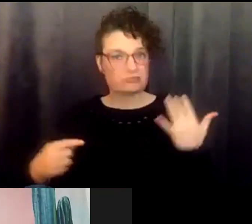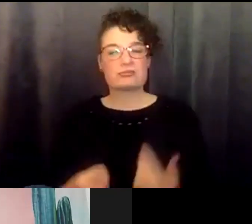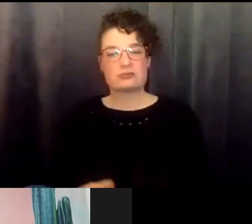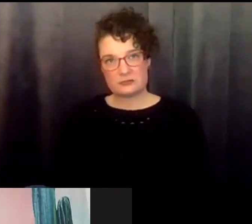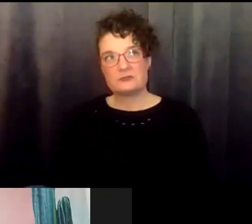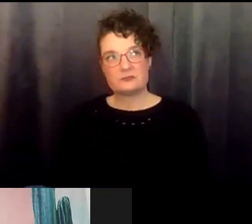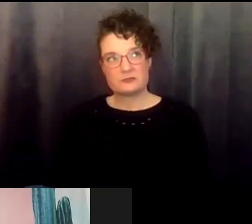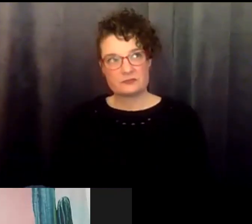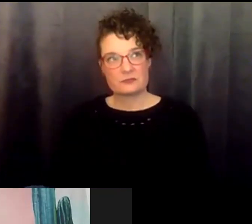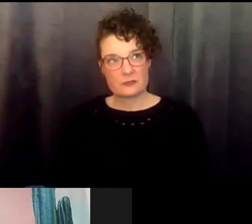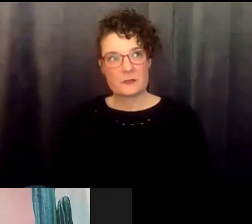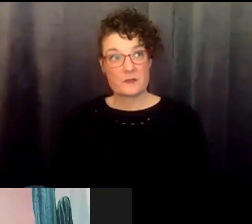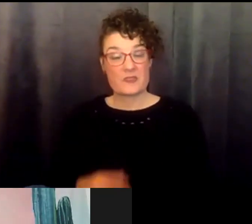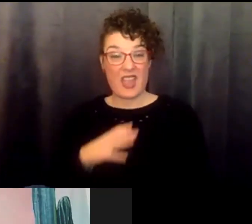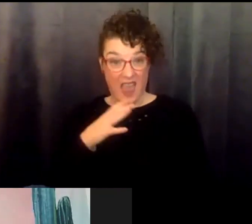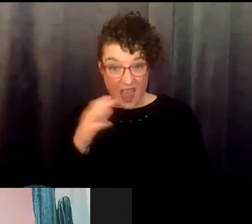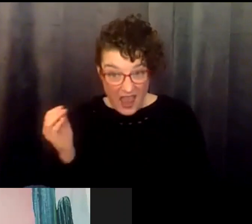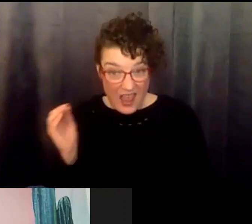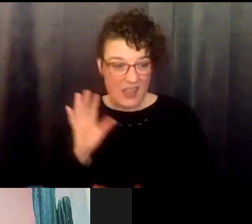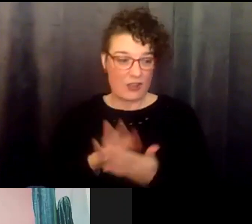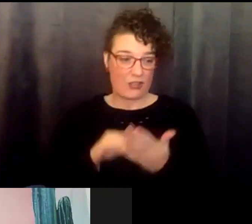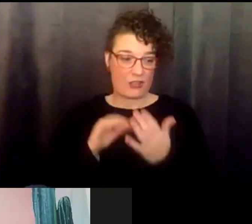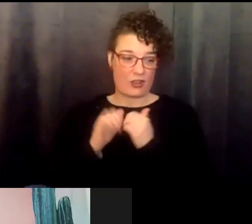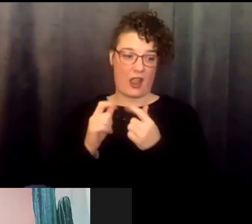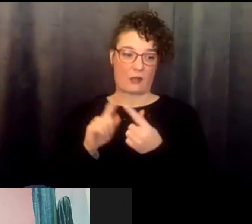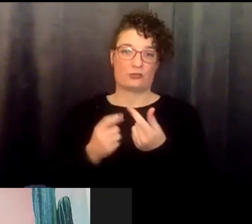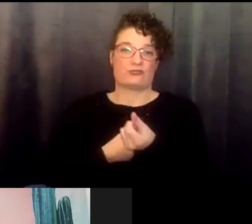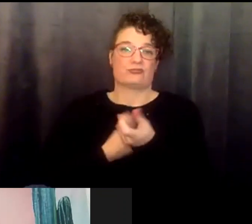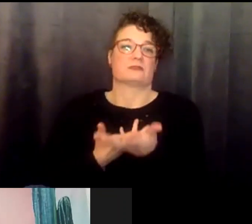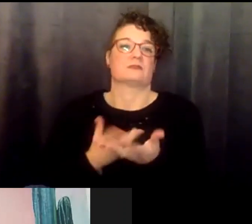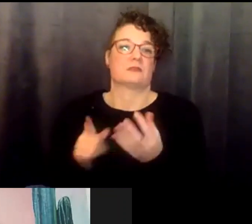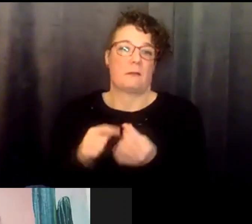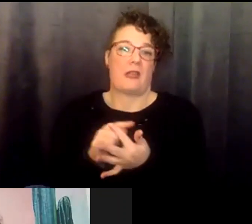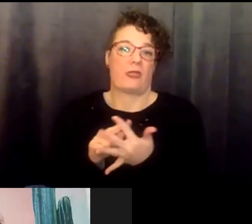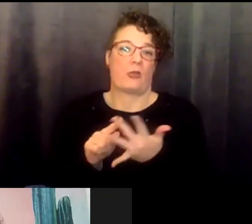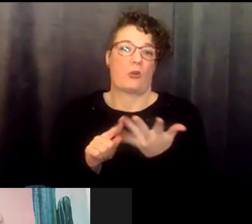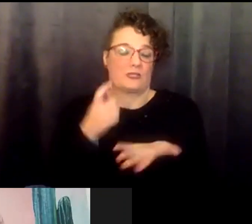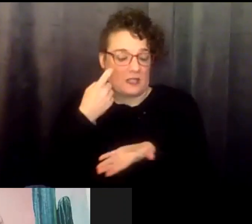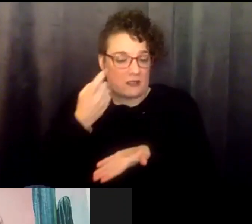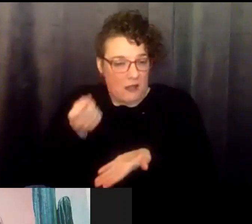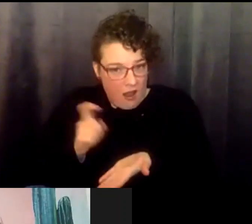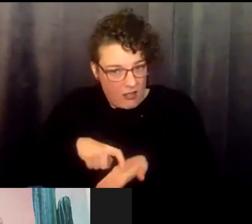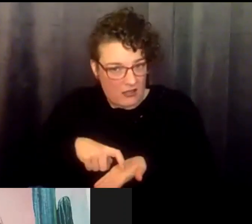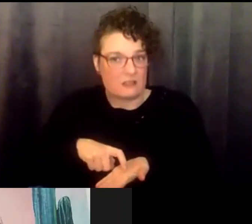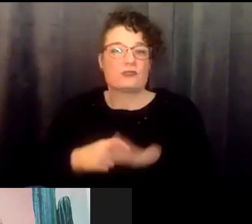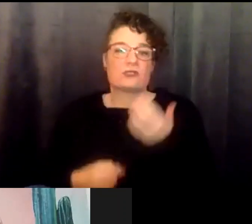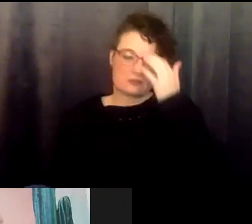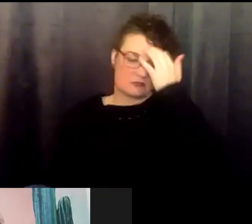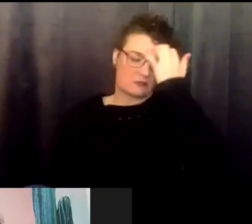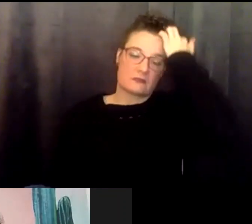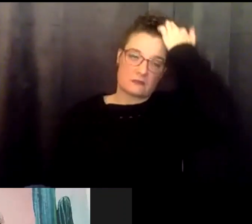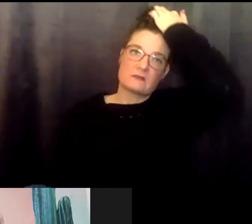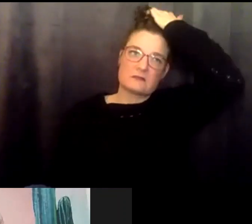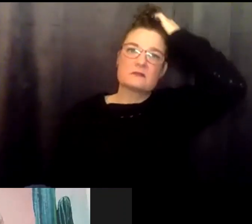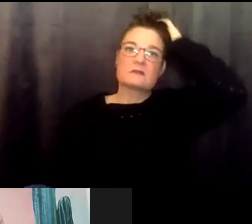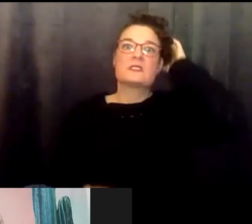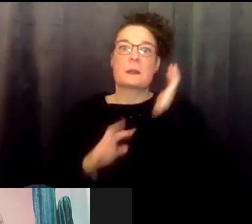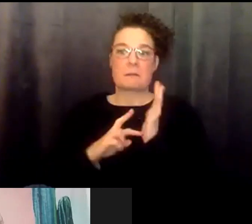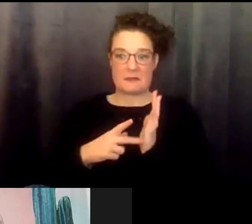then learning to speak on them, learning how to speak about them, how to acknowledge that. And so that you can